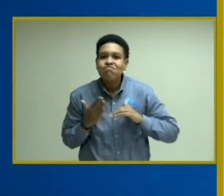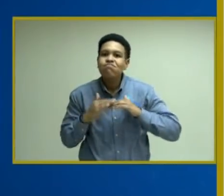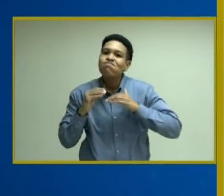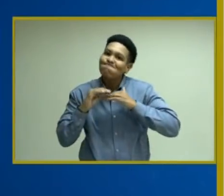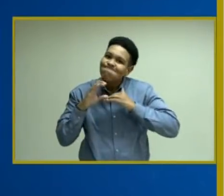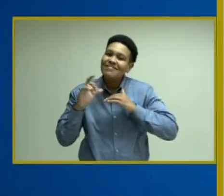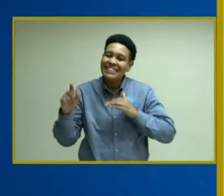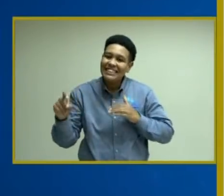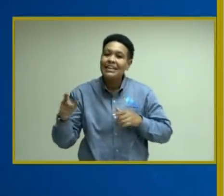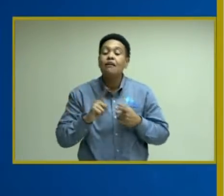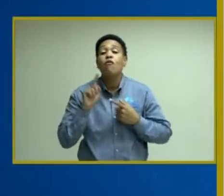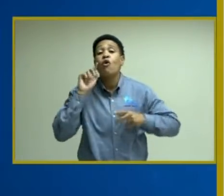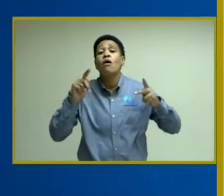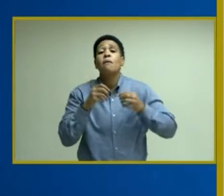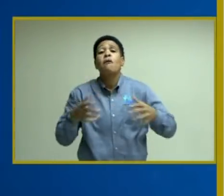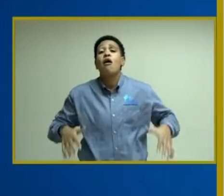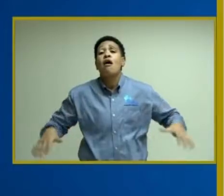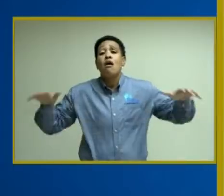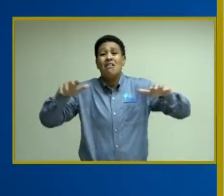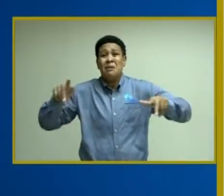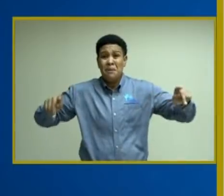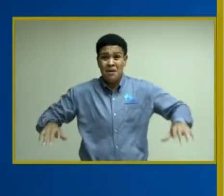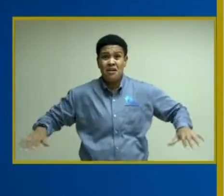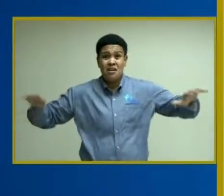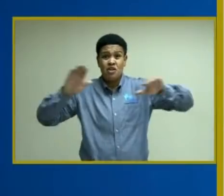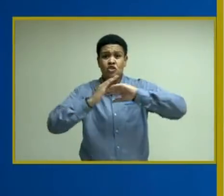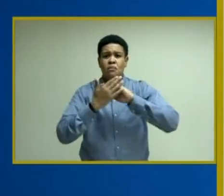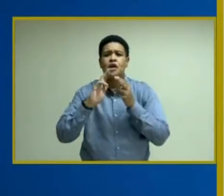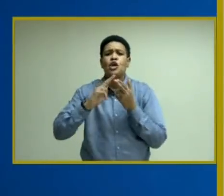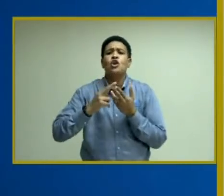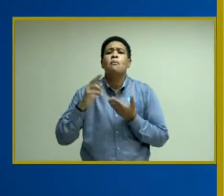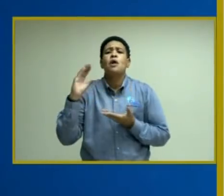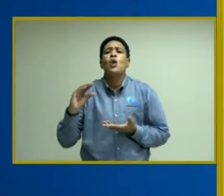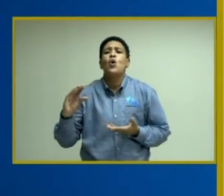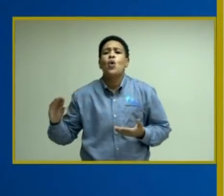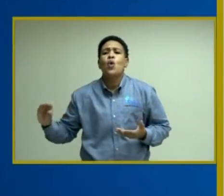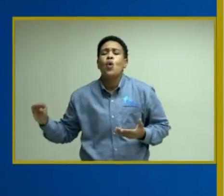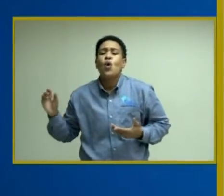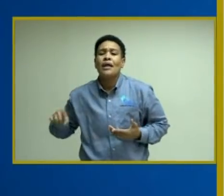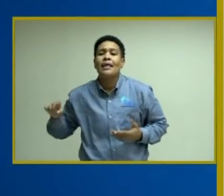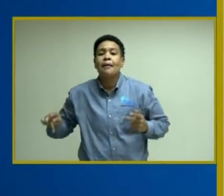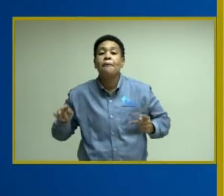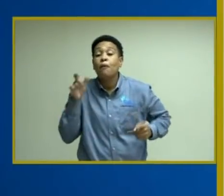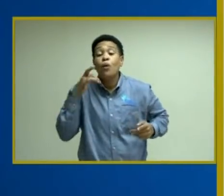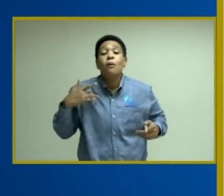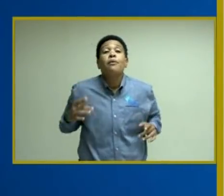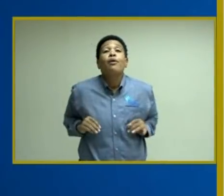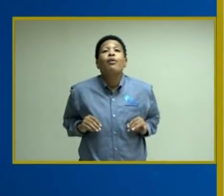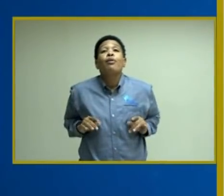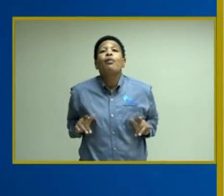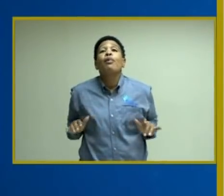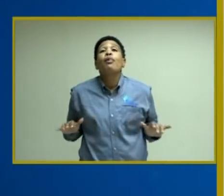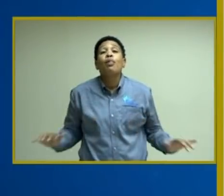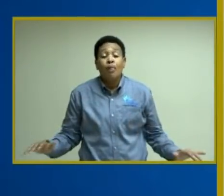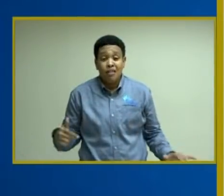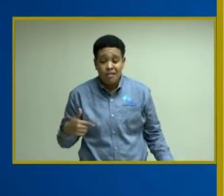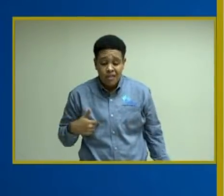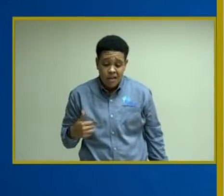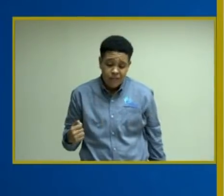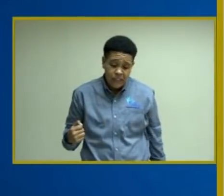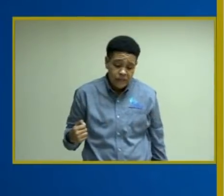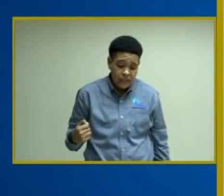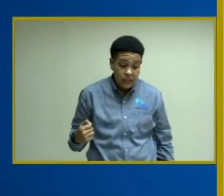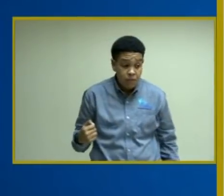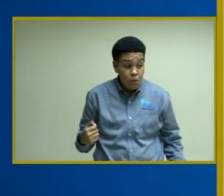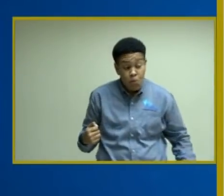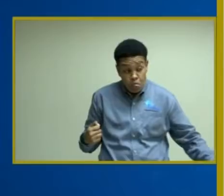of the population, the numbers are lower. And these are the persons that will transmit to the most vulnerable persons